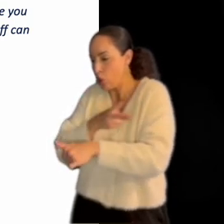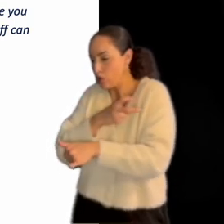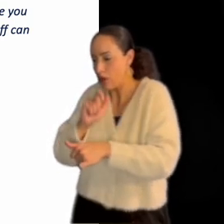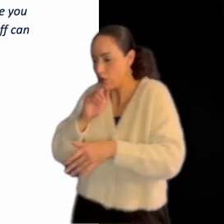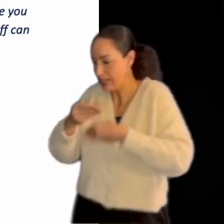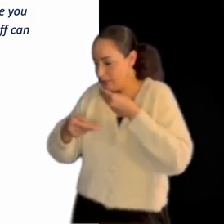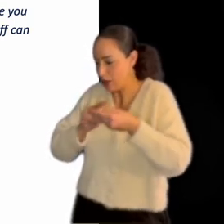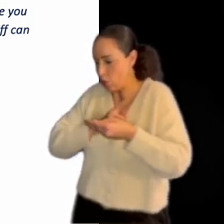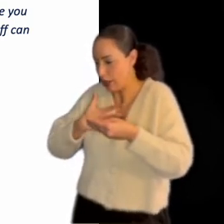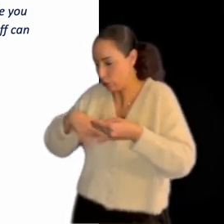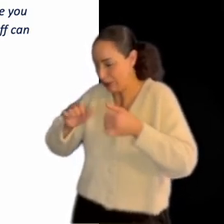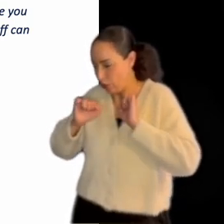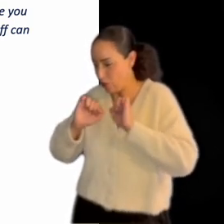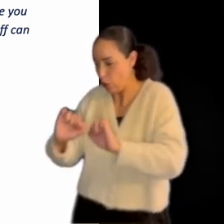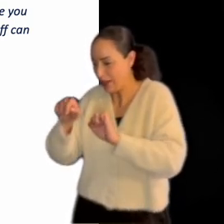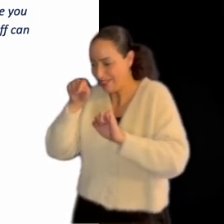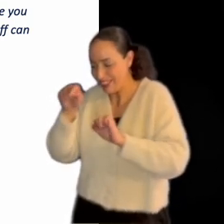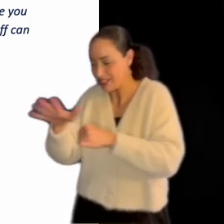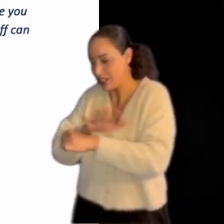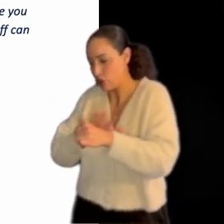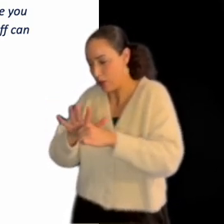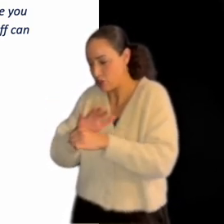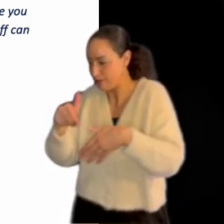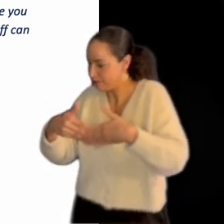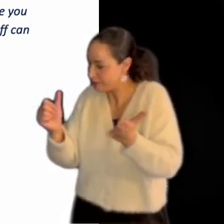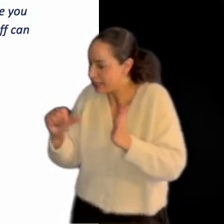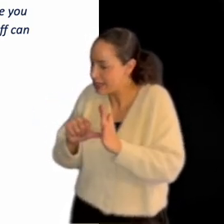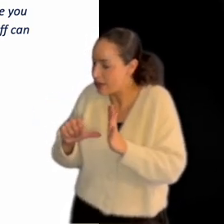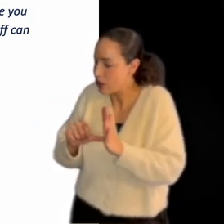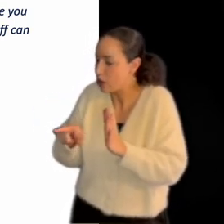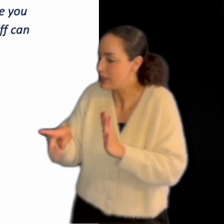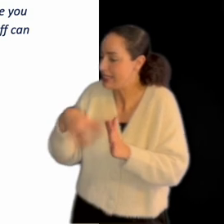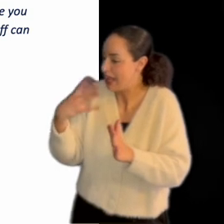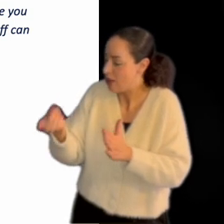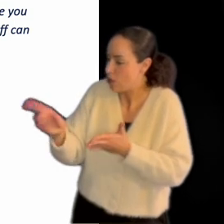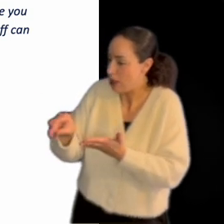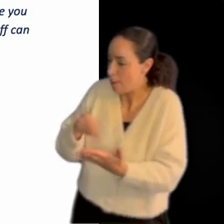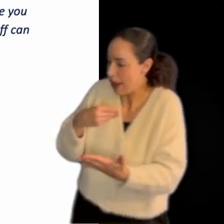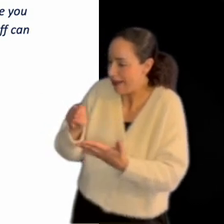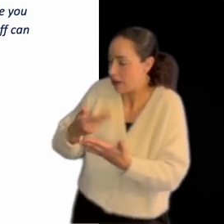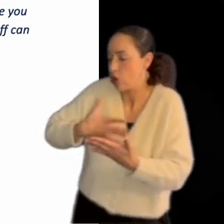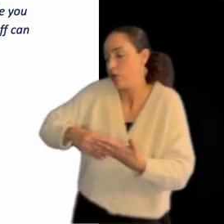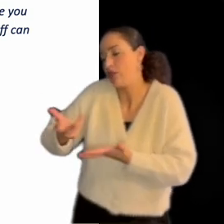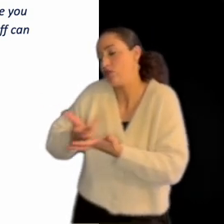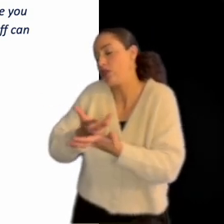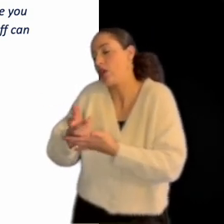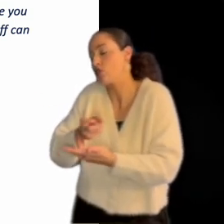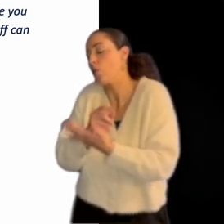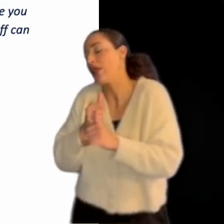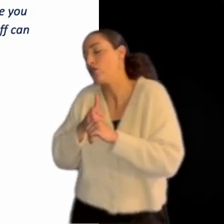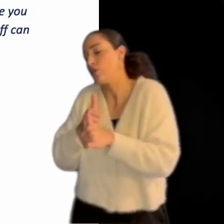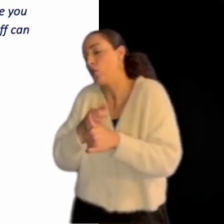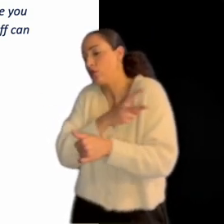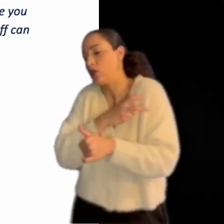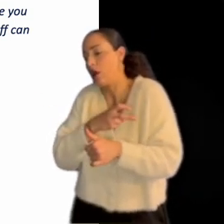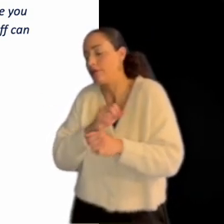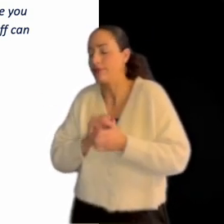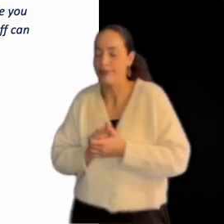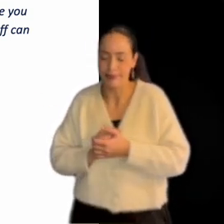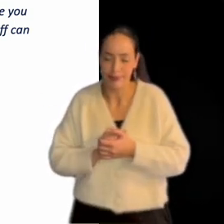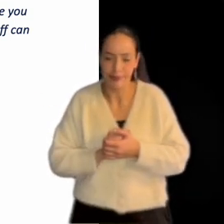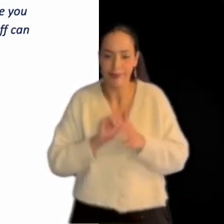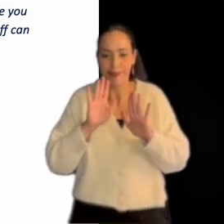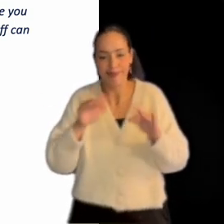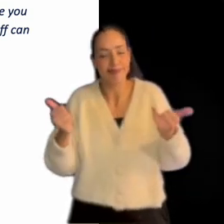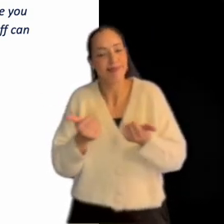have paying the arrears need to be discussed with support staff immediately. Yours sincerely. The intention is